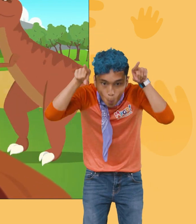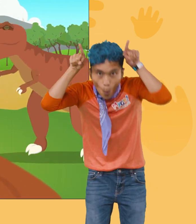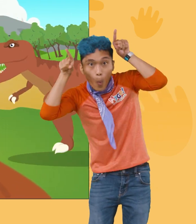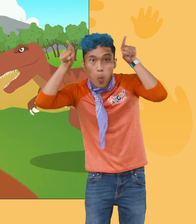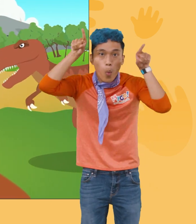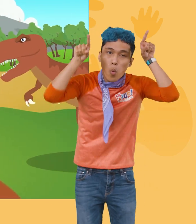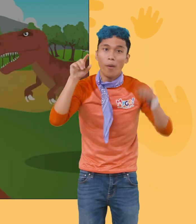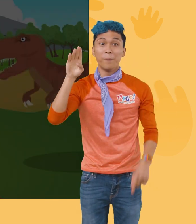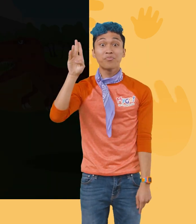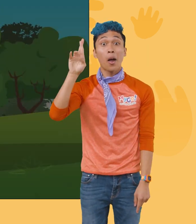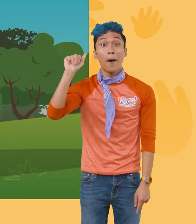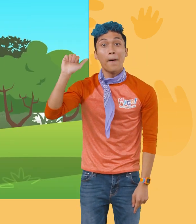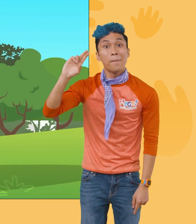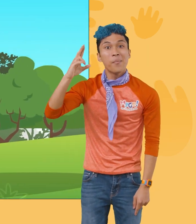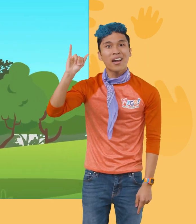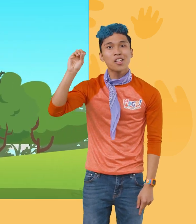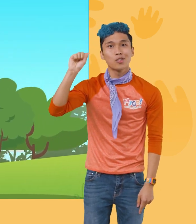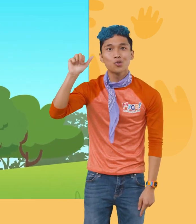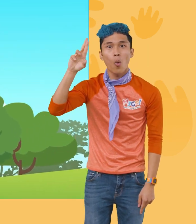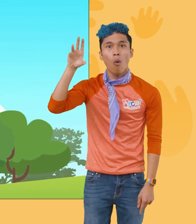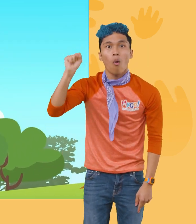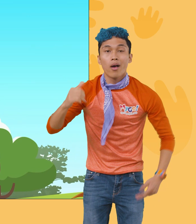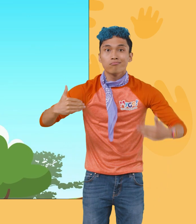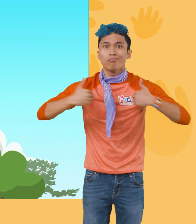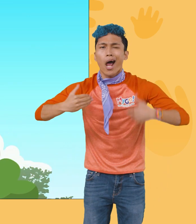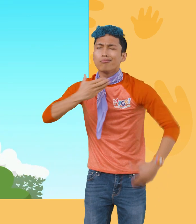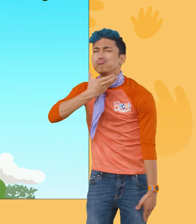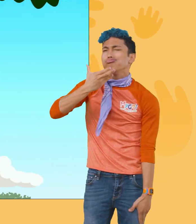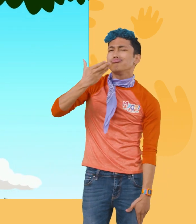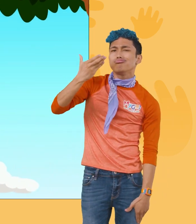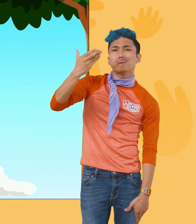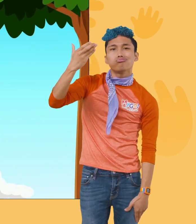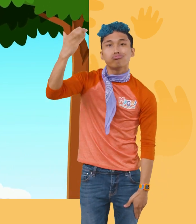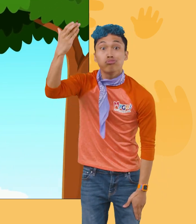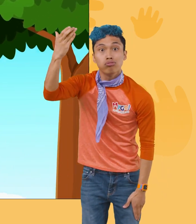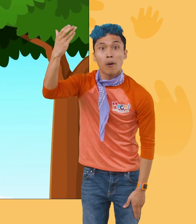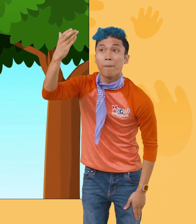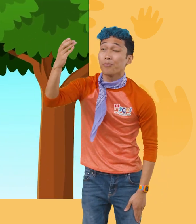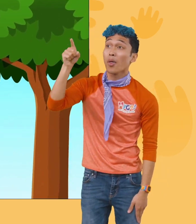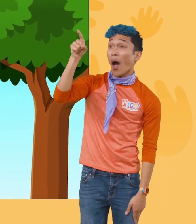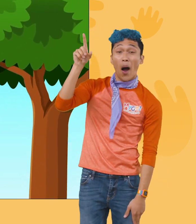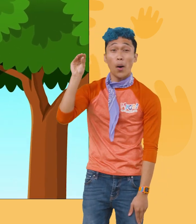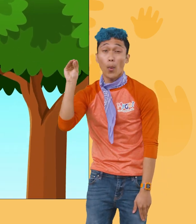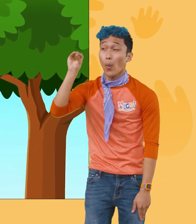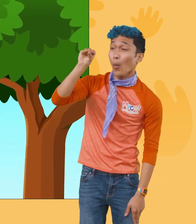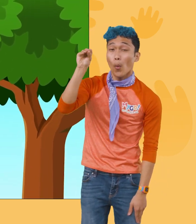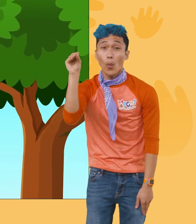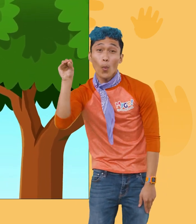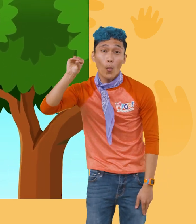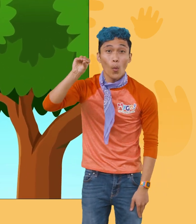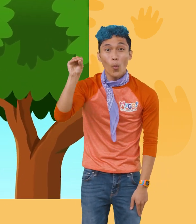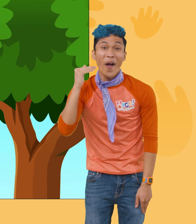defend. The Brachiosaurus had a really long neck, and at the end was an itty